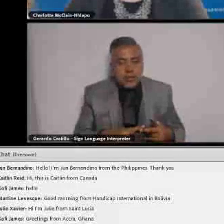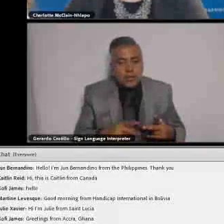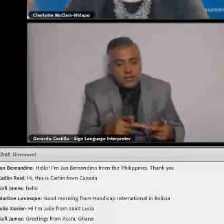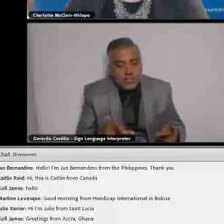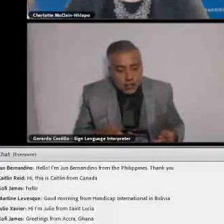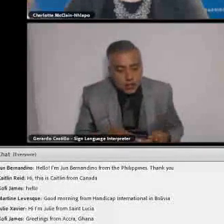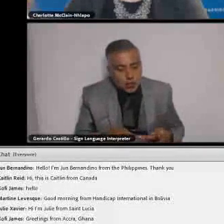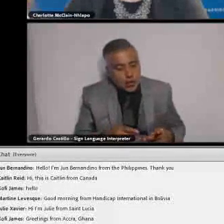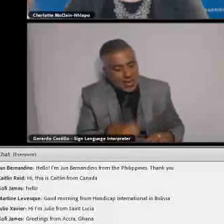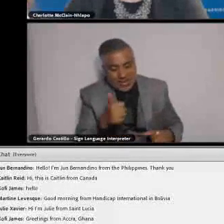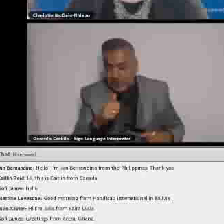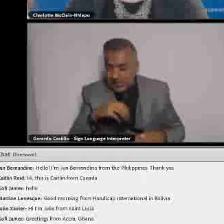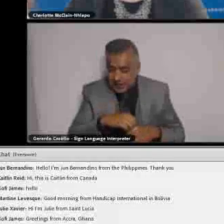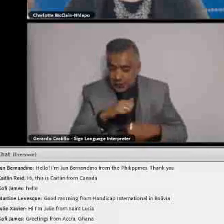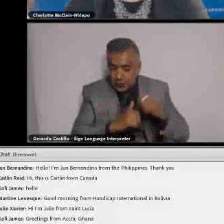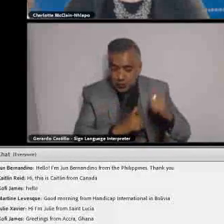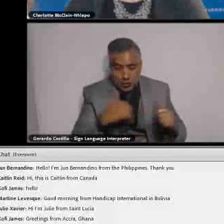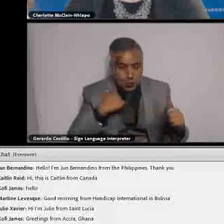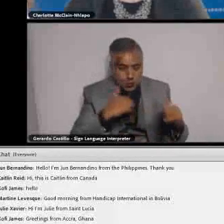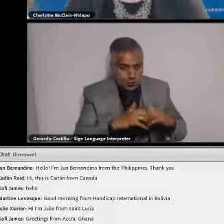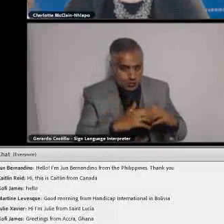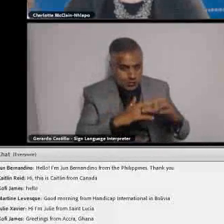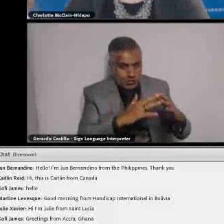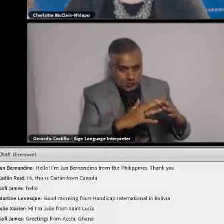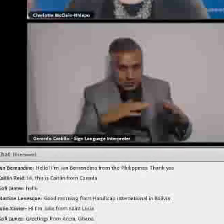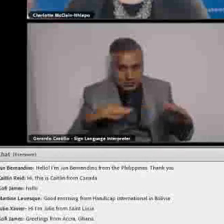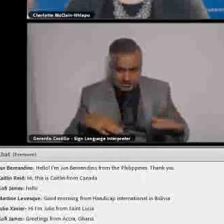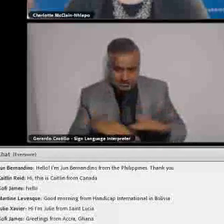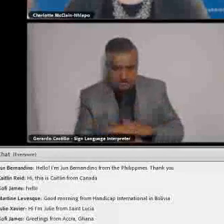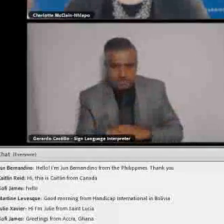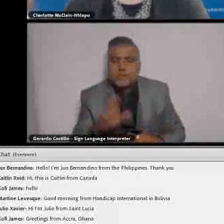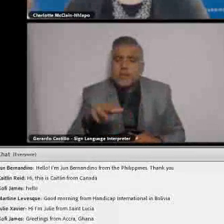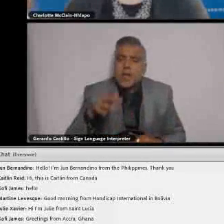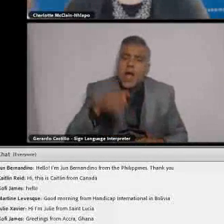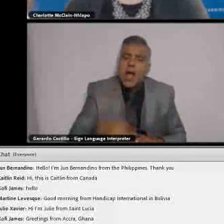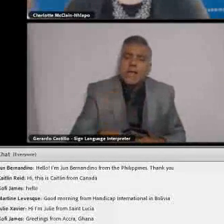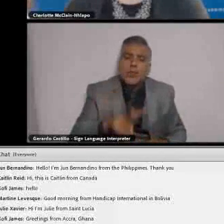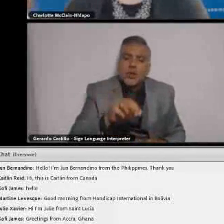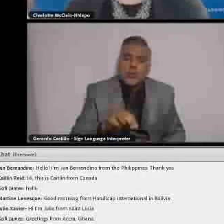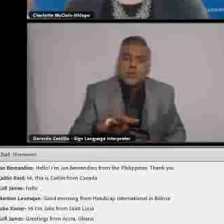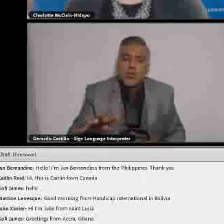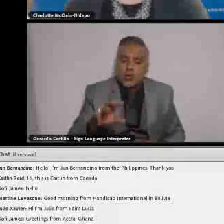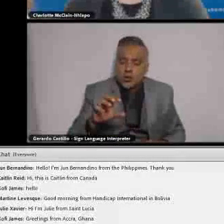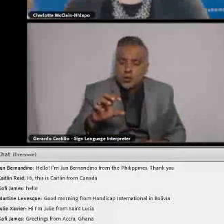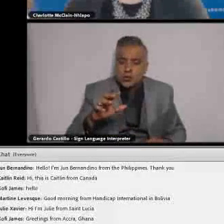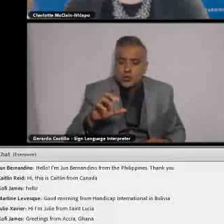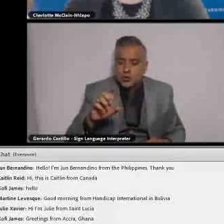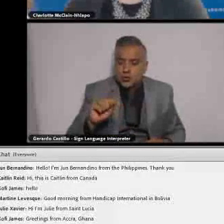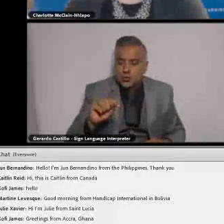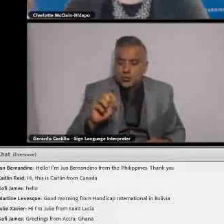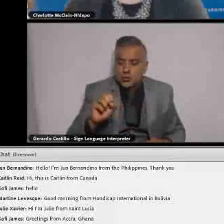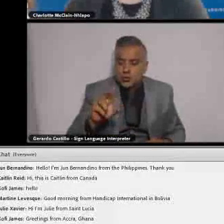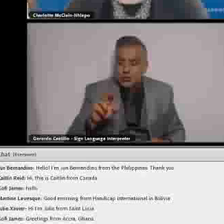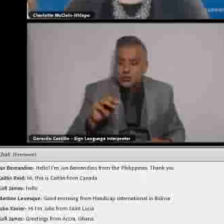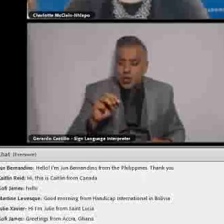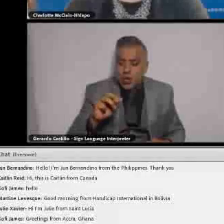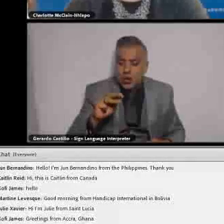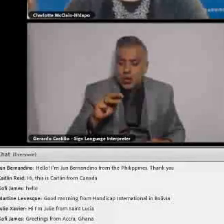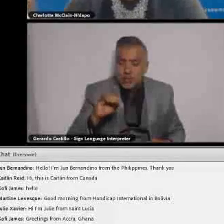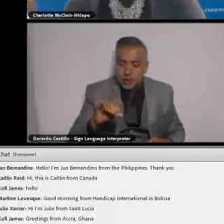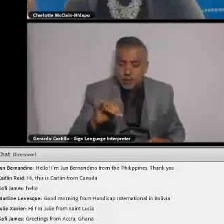is reconstructed. It was after the 2004 tsunami in Aceh that Bill Clinton, who was then